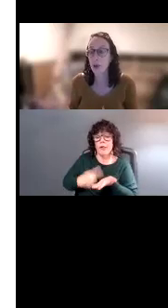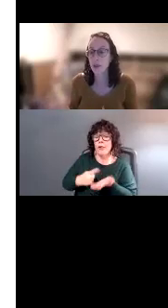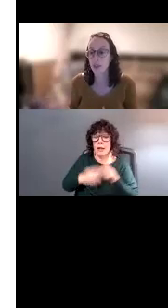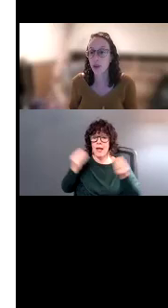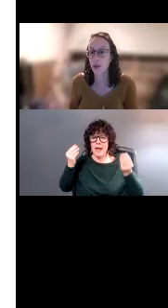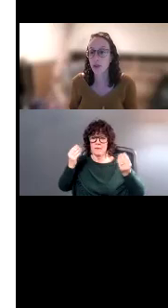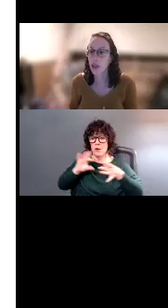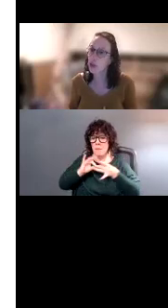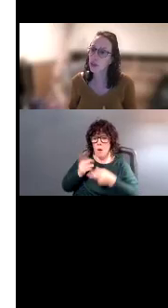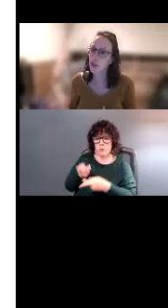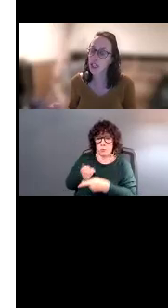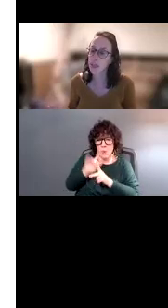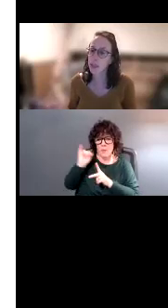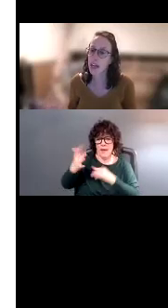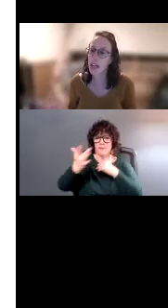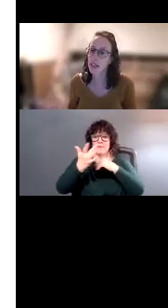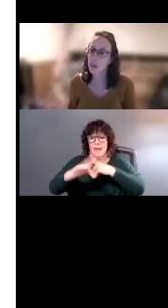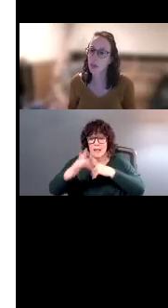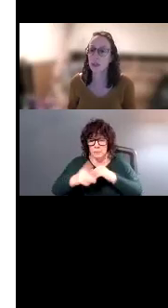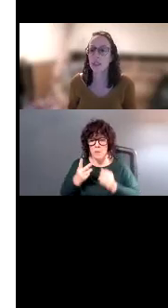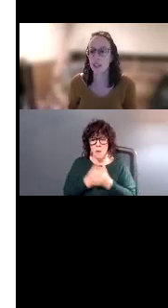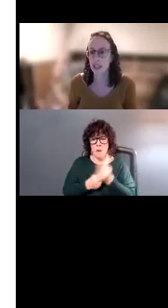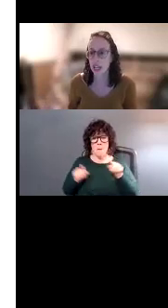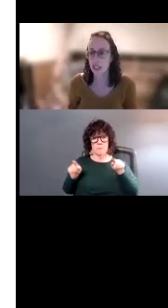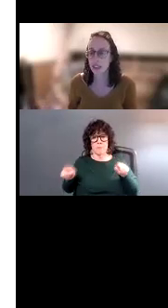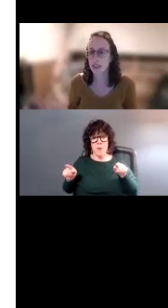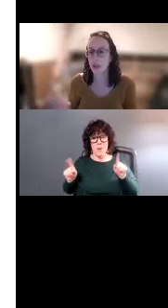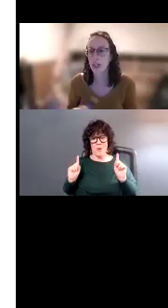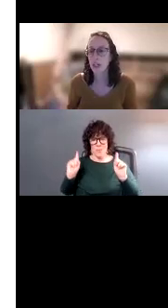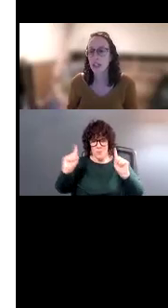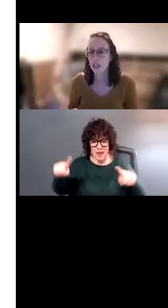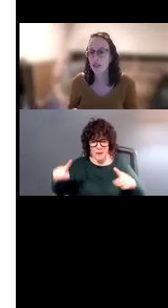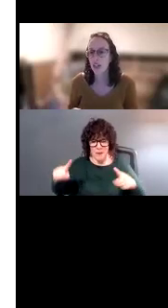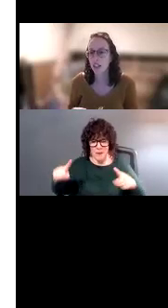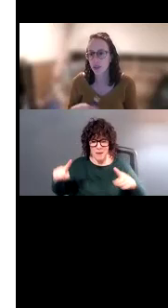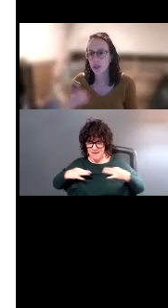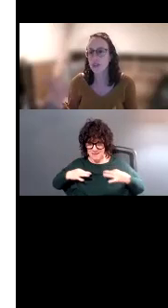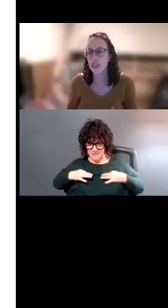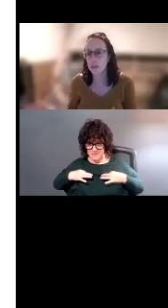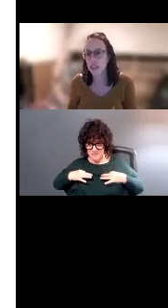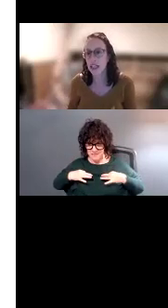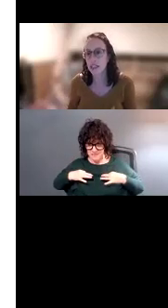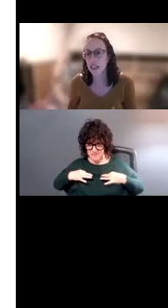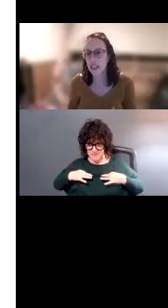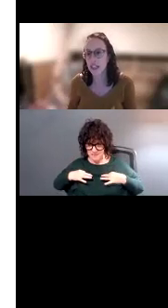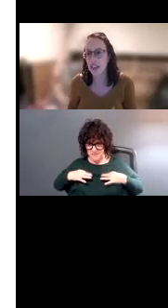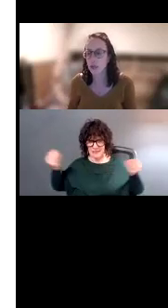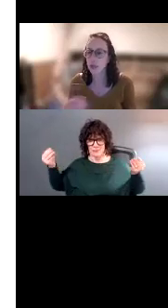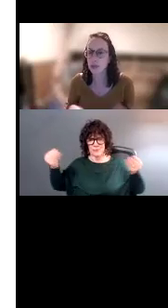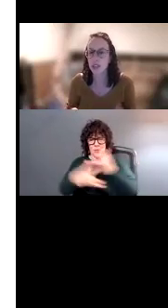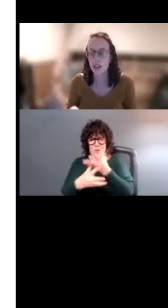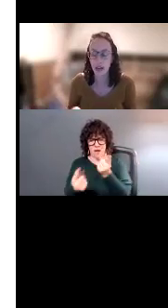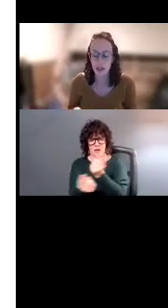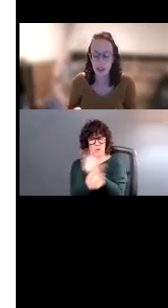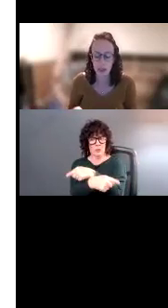and were both told, oh, you've already applied, which was not the case. So then you've got to deal with the identity theft,